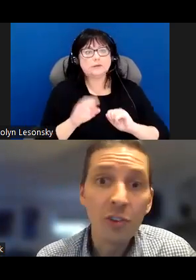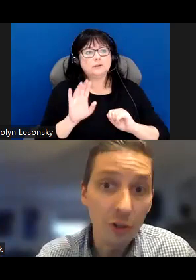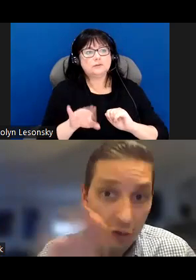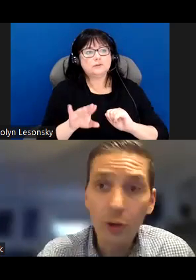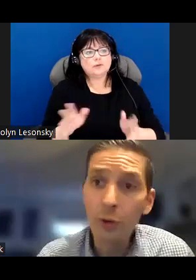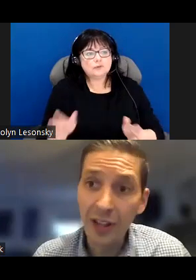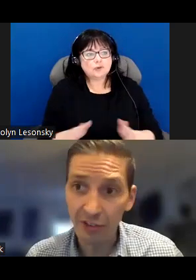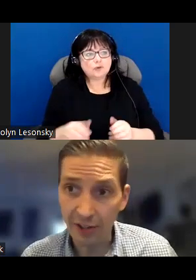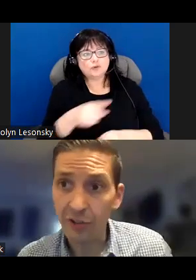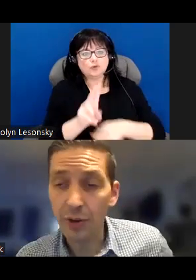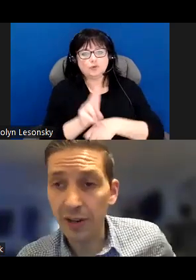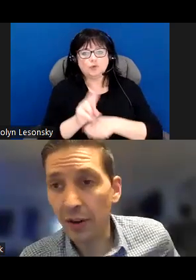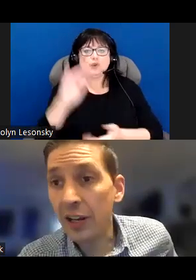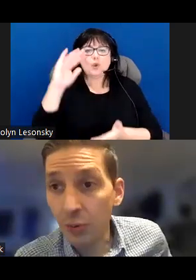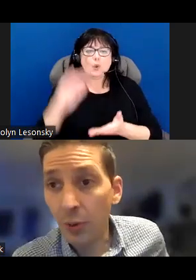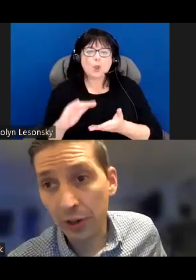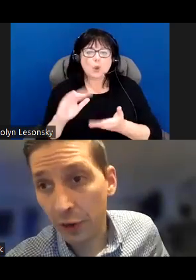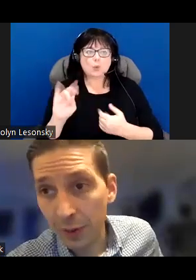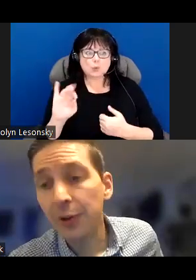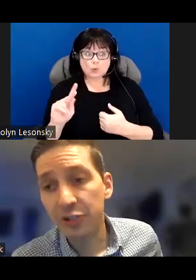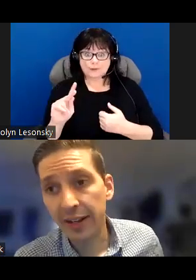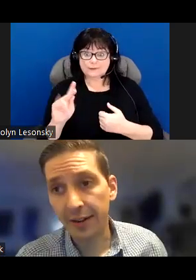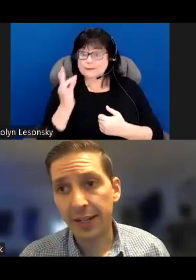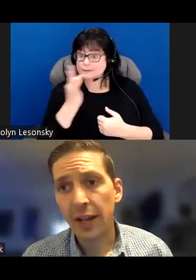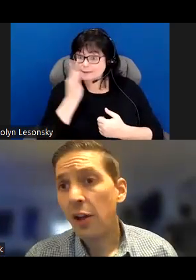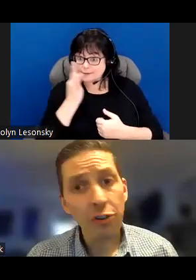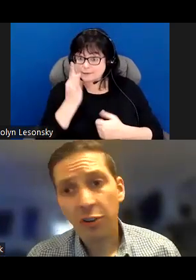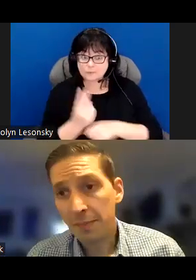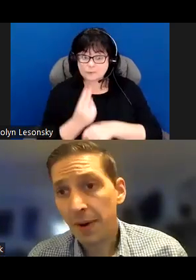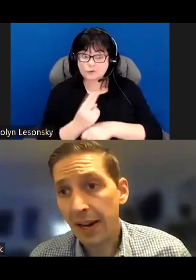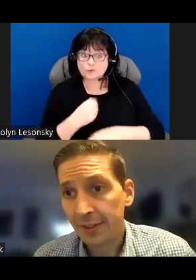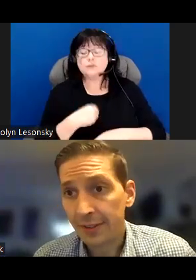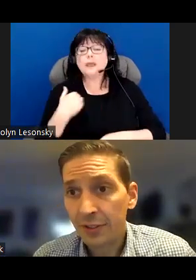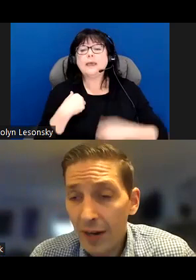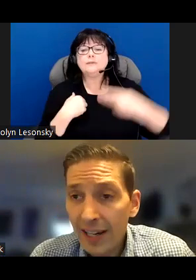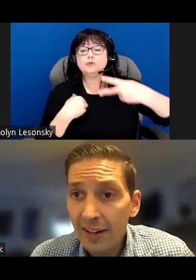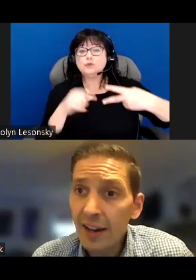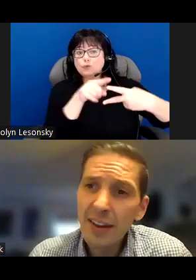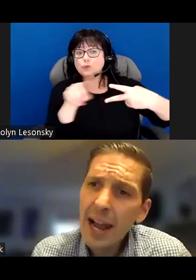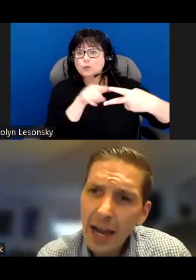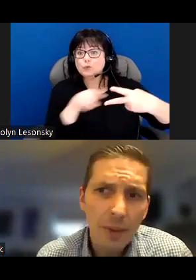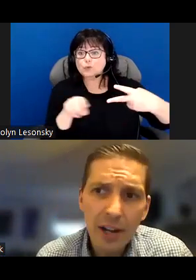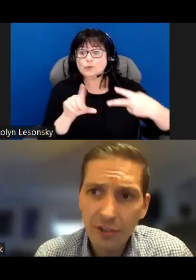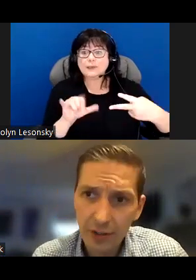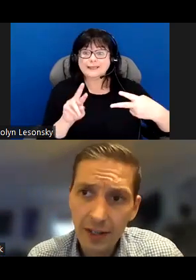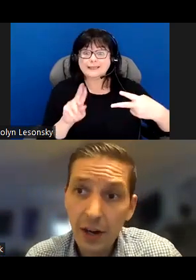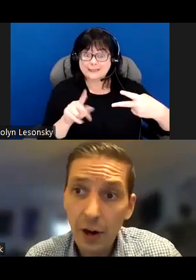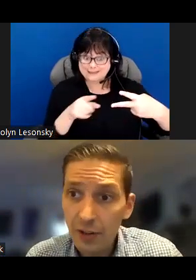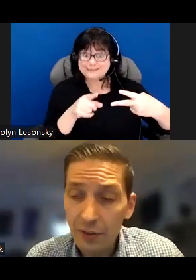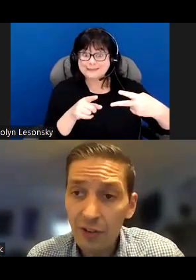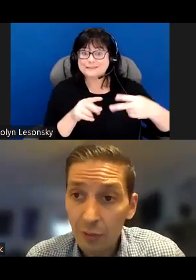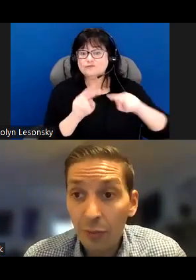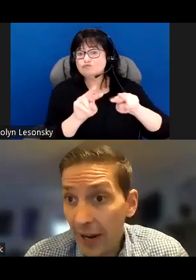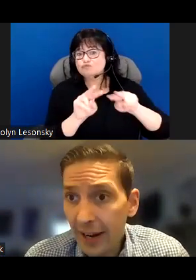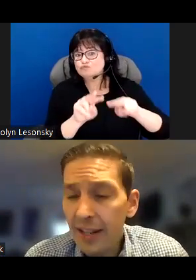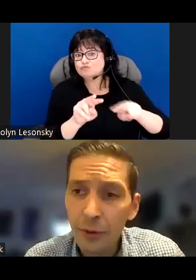use. So there's 2 links on the screen here. I do want to encourage people to check it, just to be mindful, to recognize how much